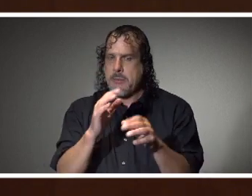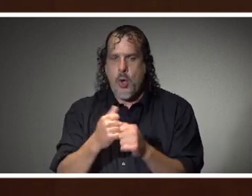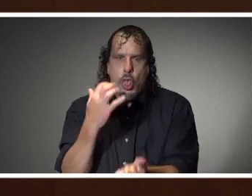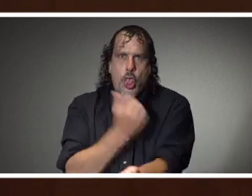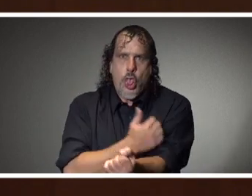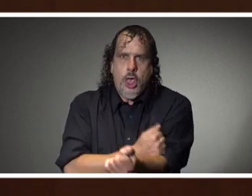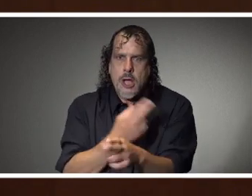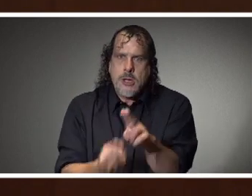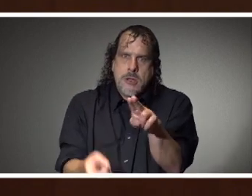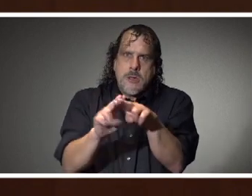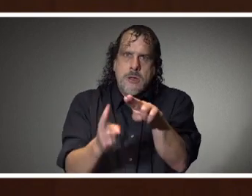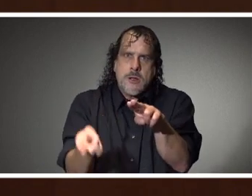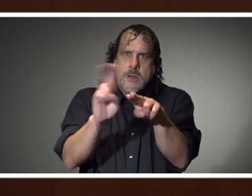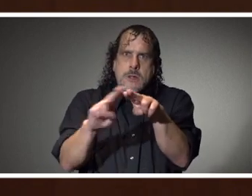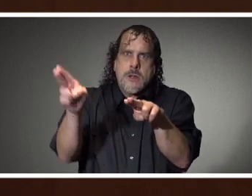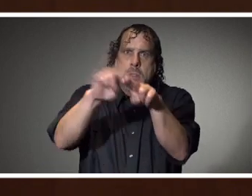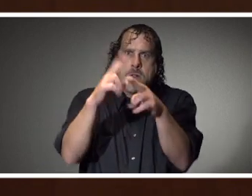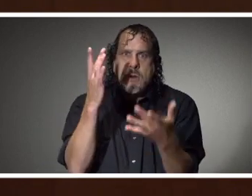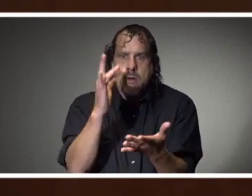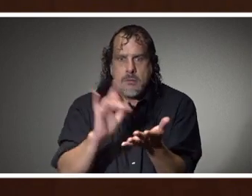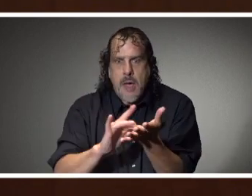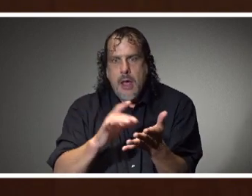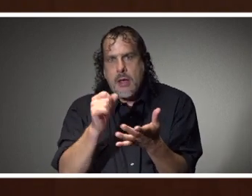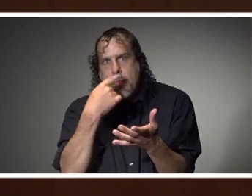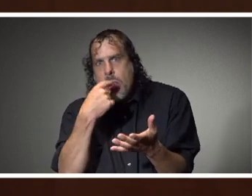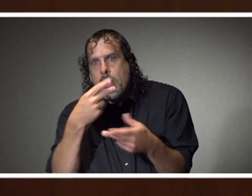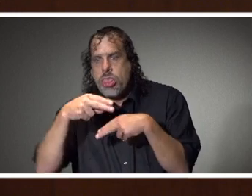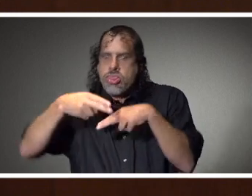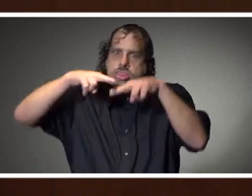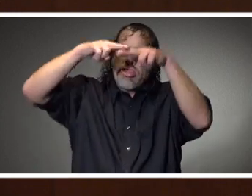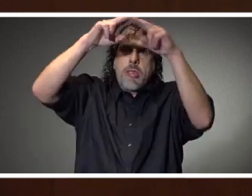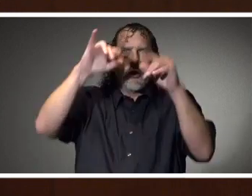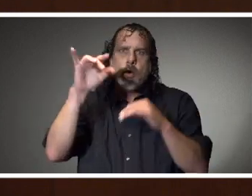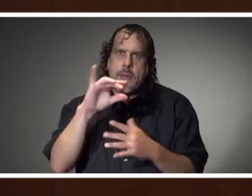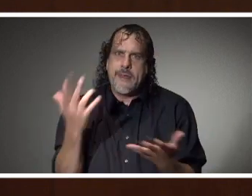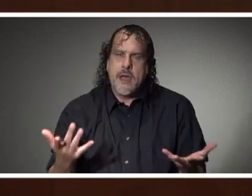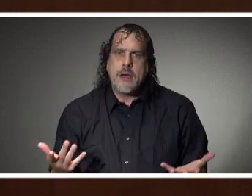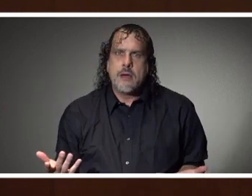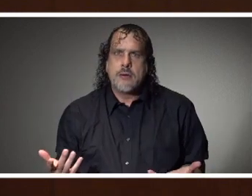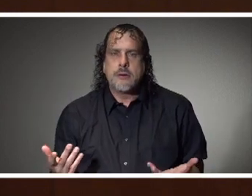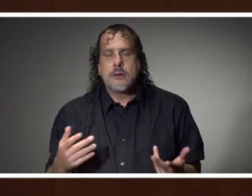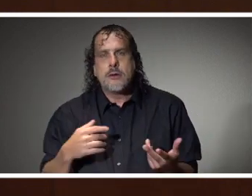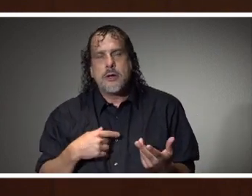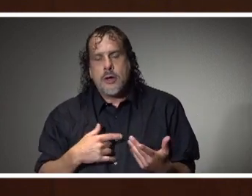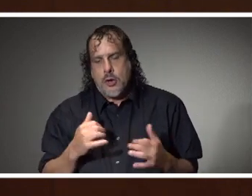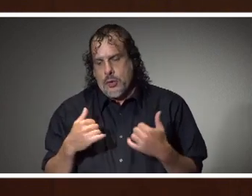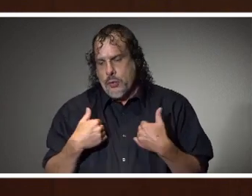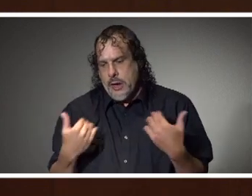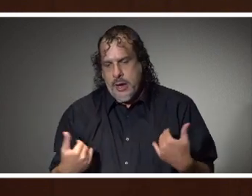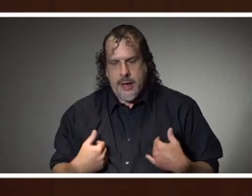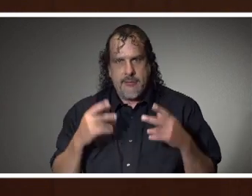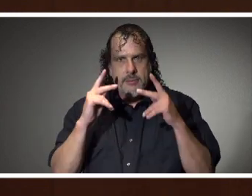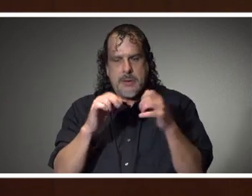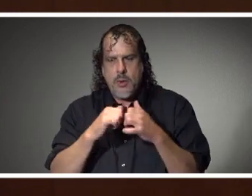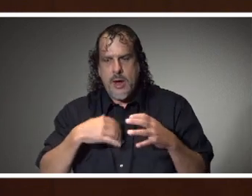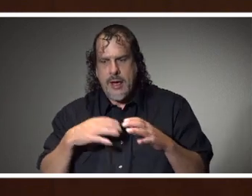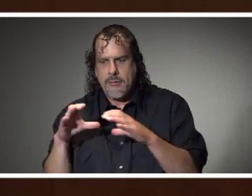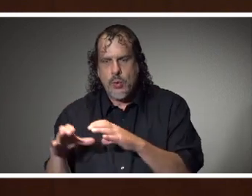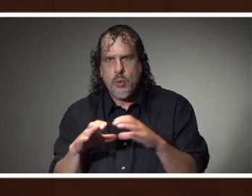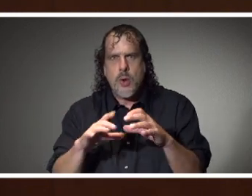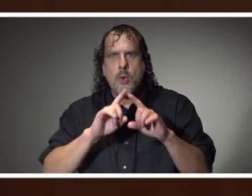and we want people to know how to access that treatment. We also have mobile crisis response teams in our